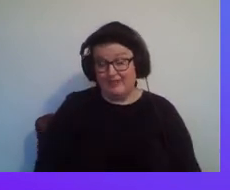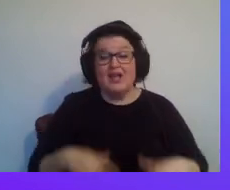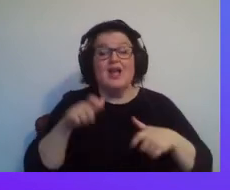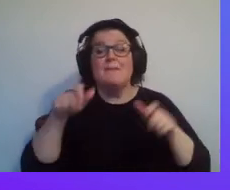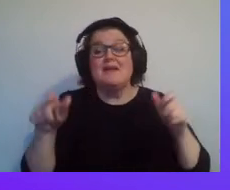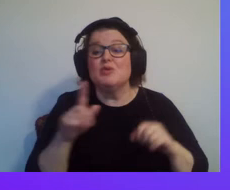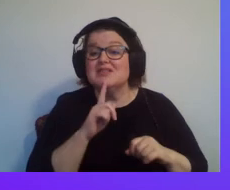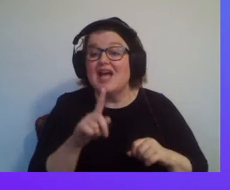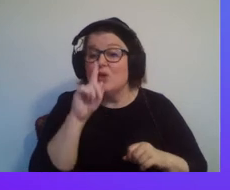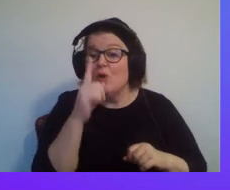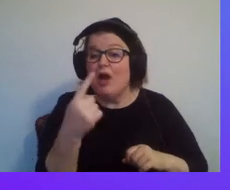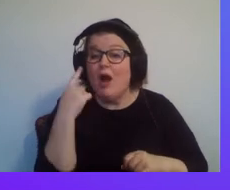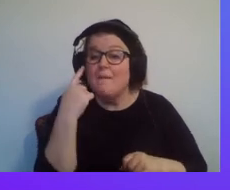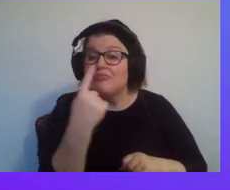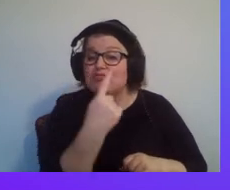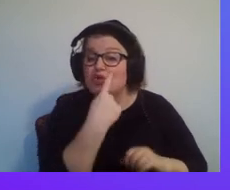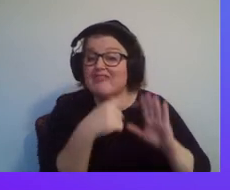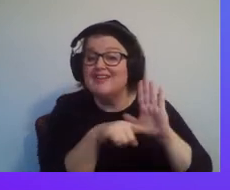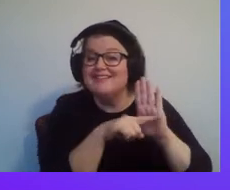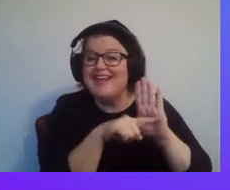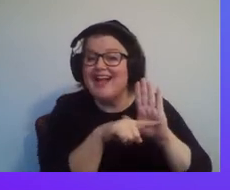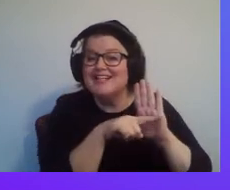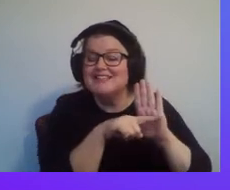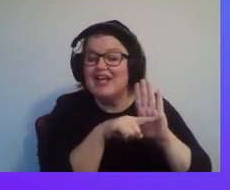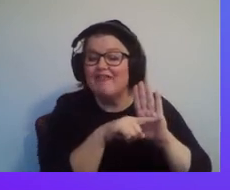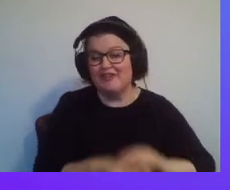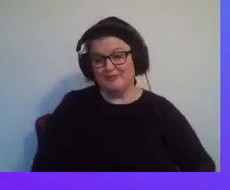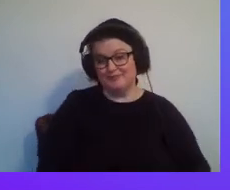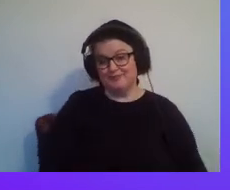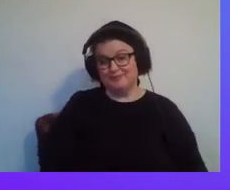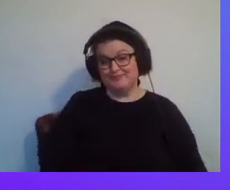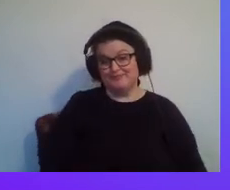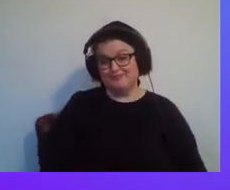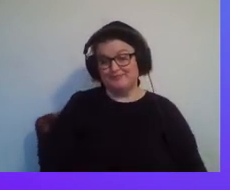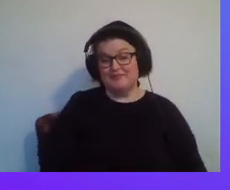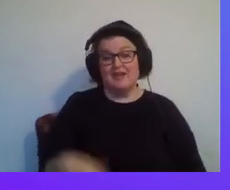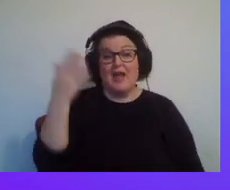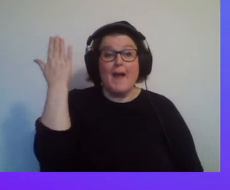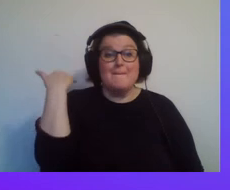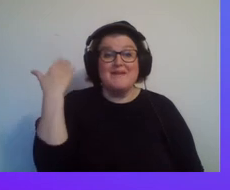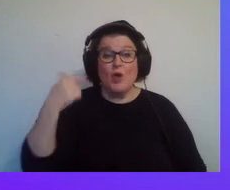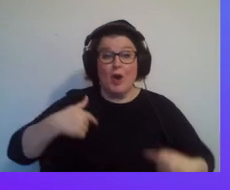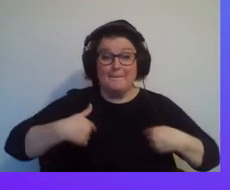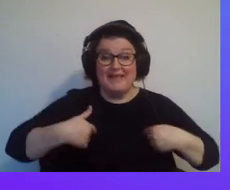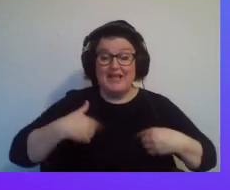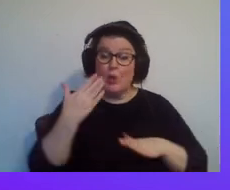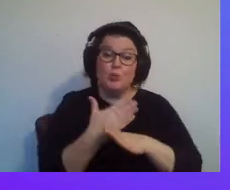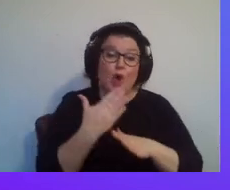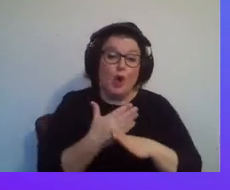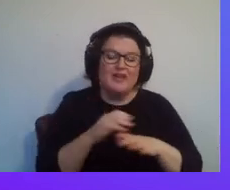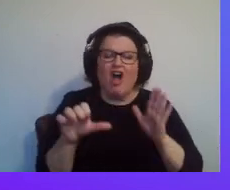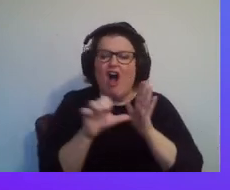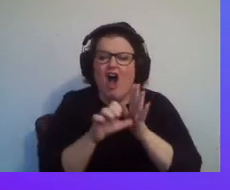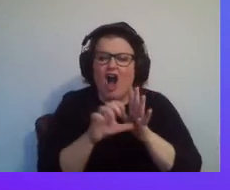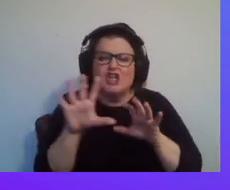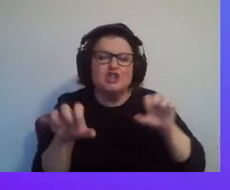know, in the old days, I used to be an activist, where you go to what they call hard to reach communities, and you used to have to find new